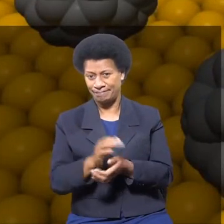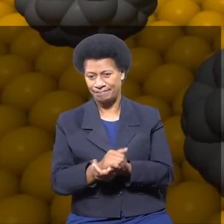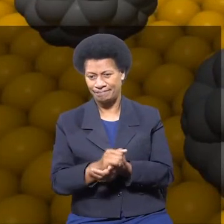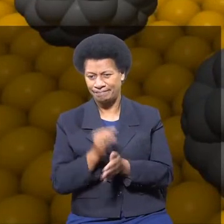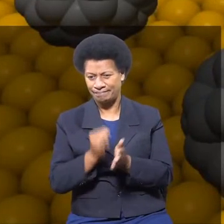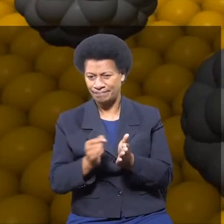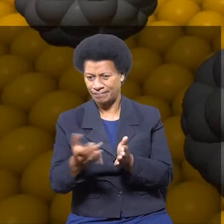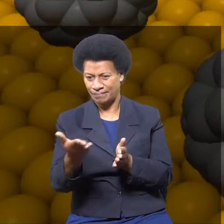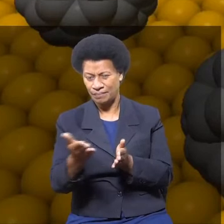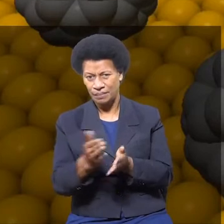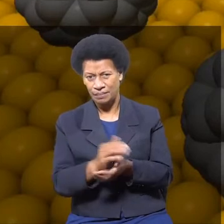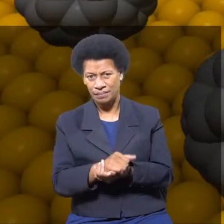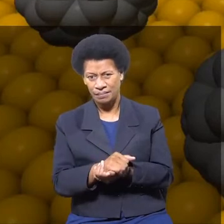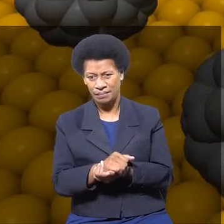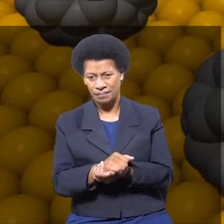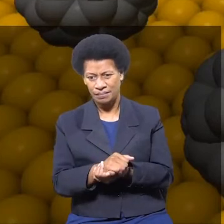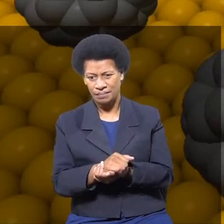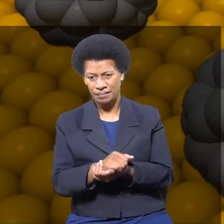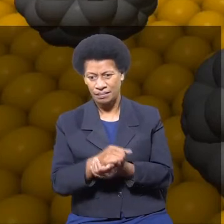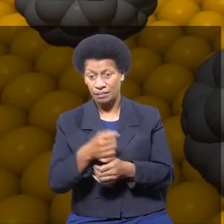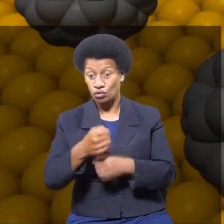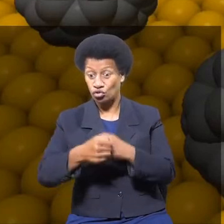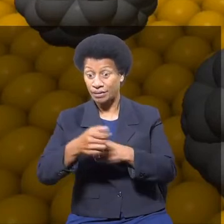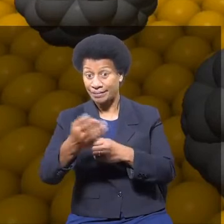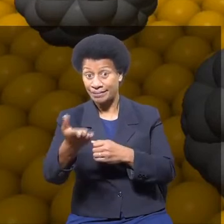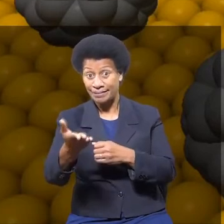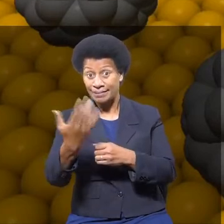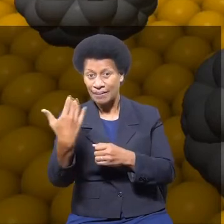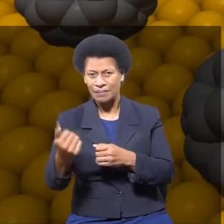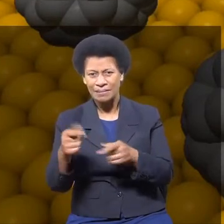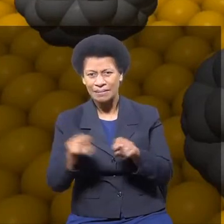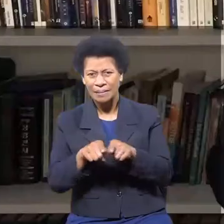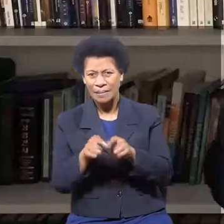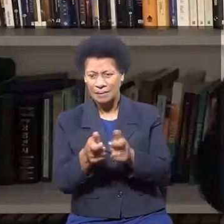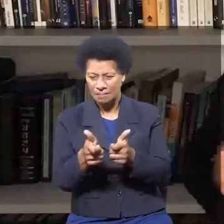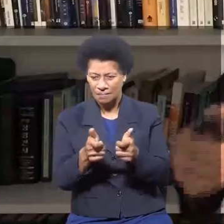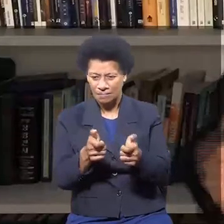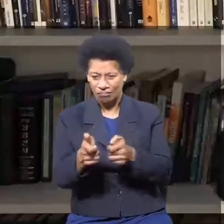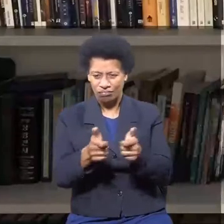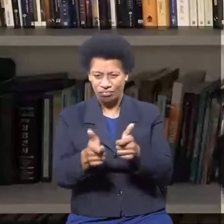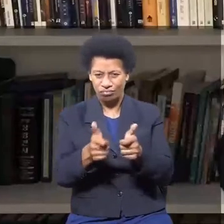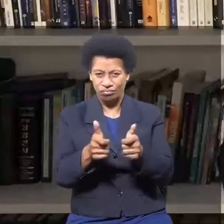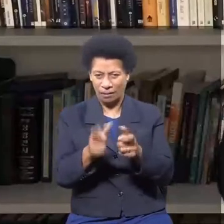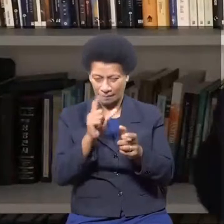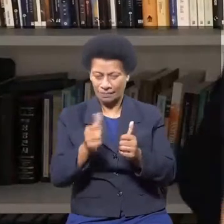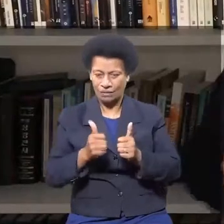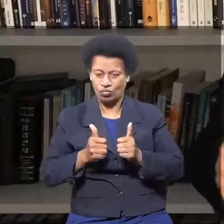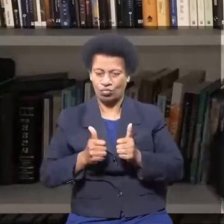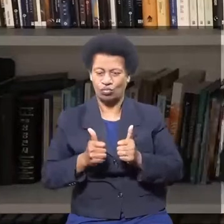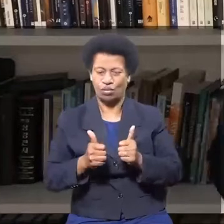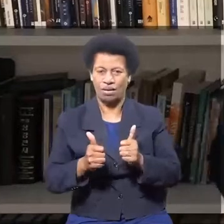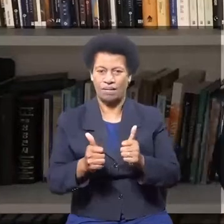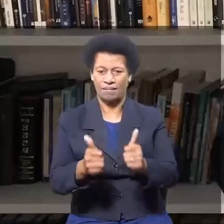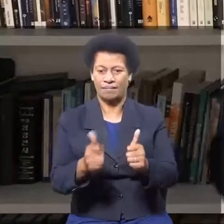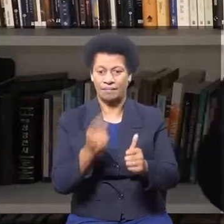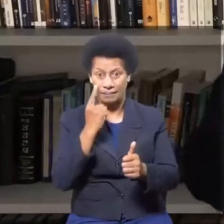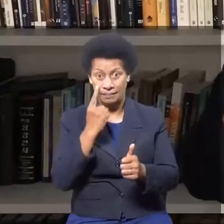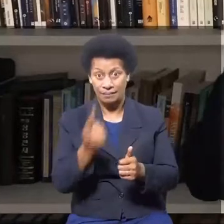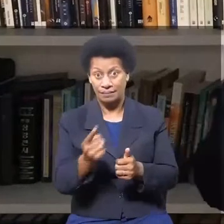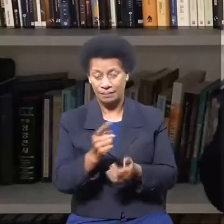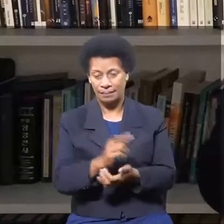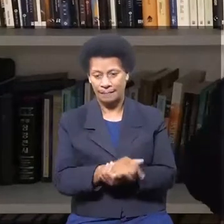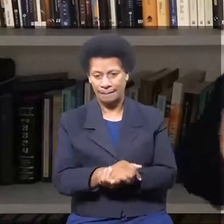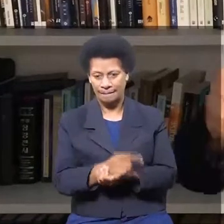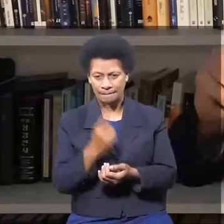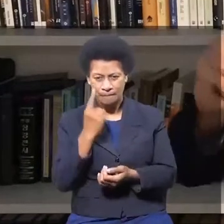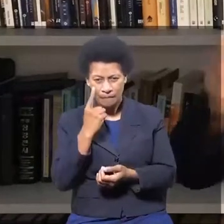can drive it like a remote control car or a four-wheel drive. He can drive around And as